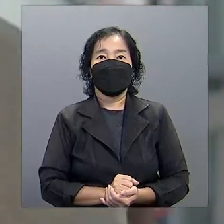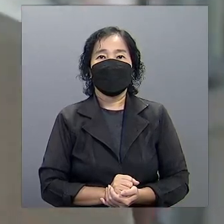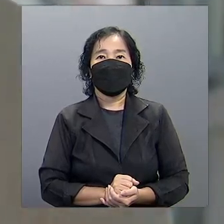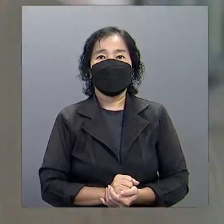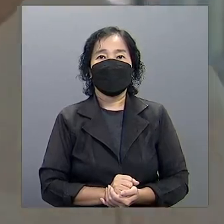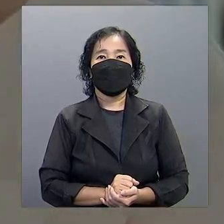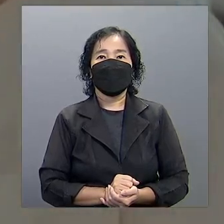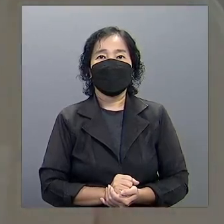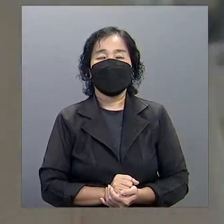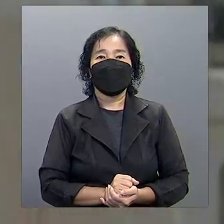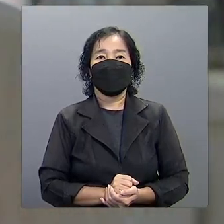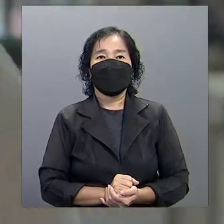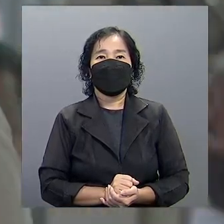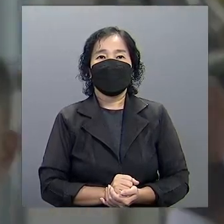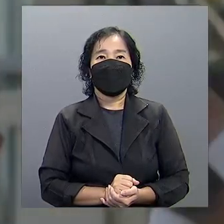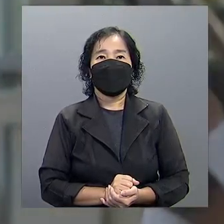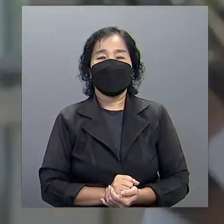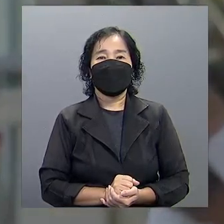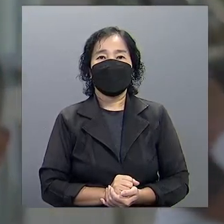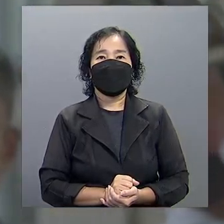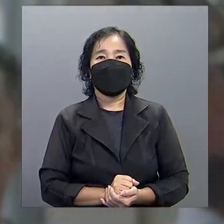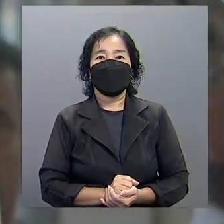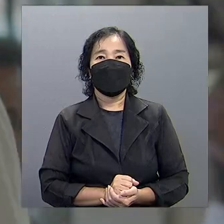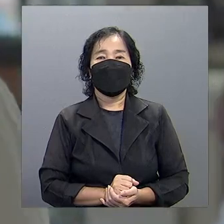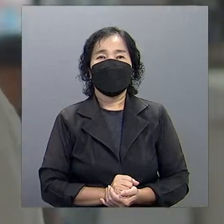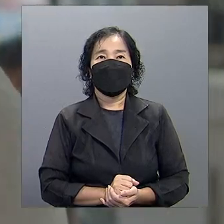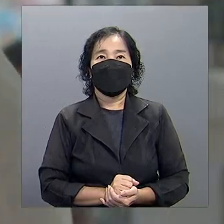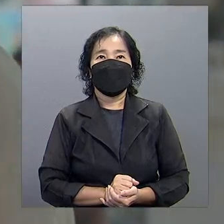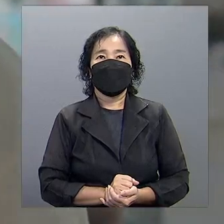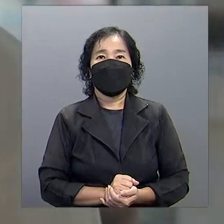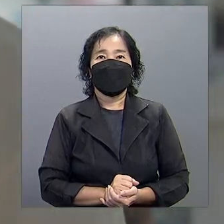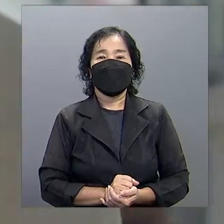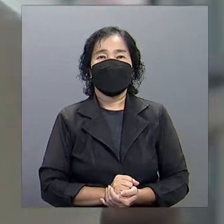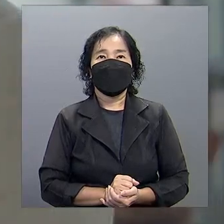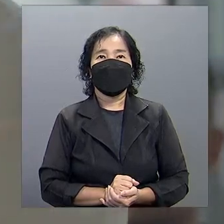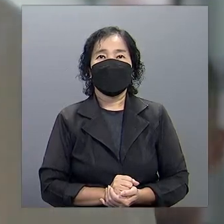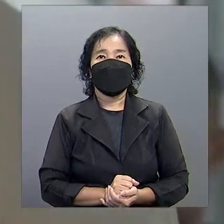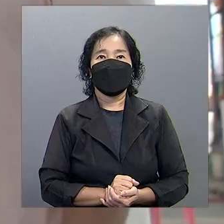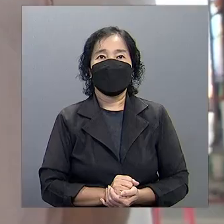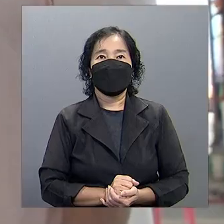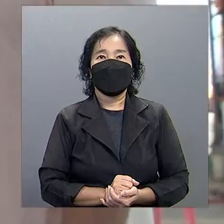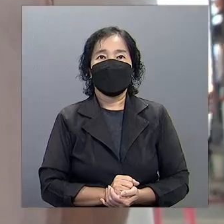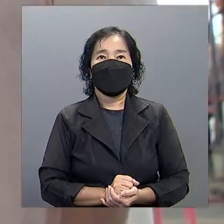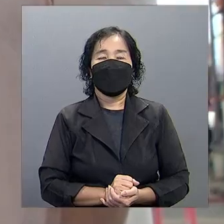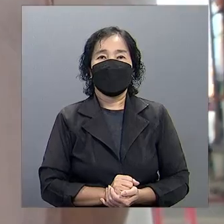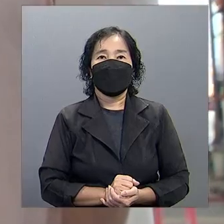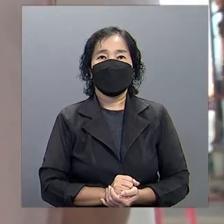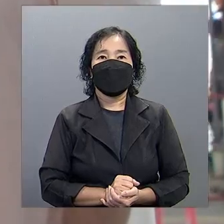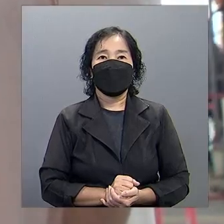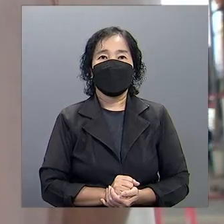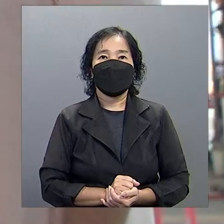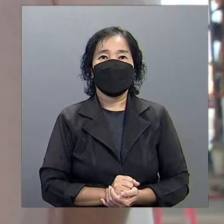big, big problems to the Phuket or the people. It's no problem. Many people came already. You know. Monkeypox